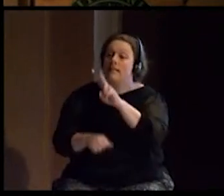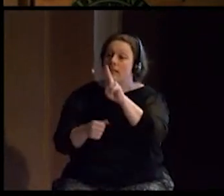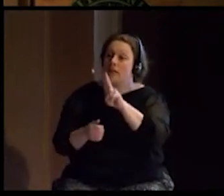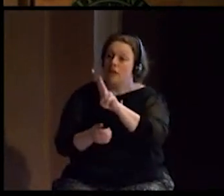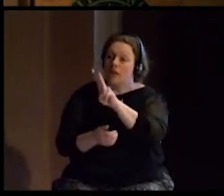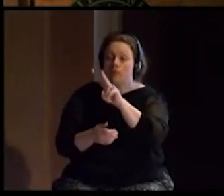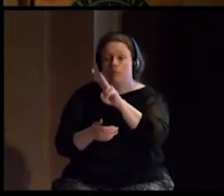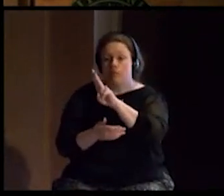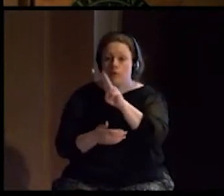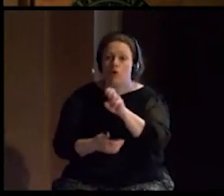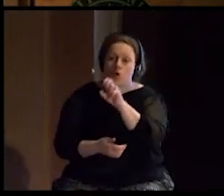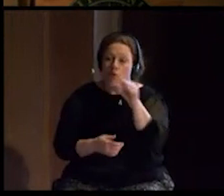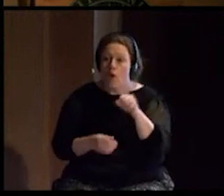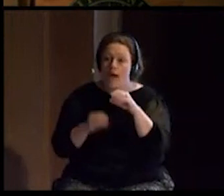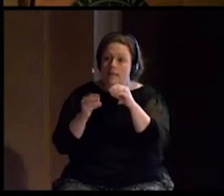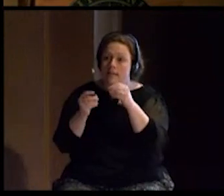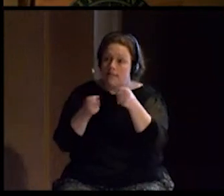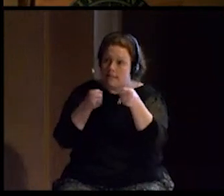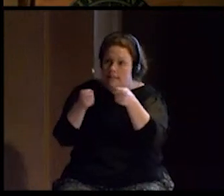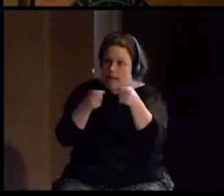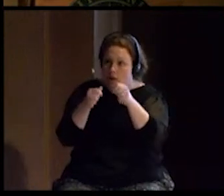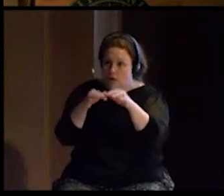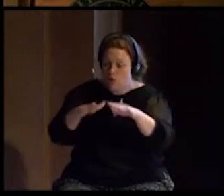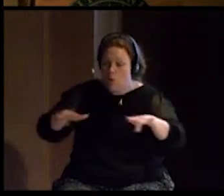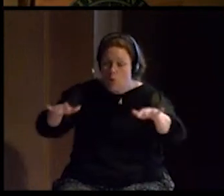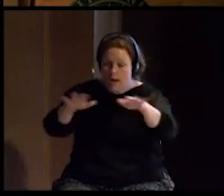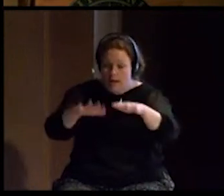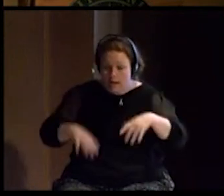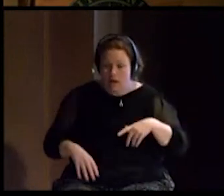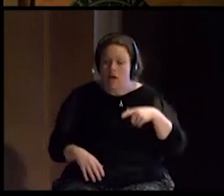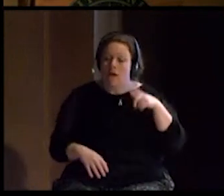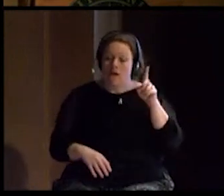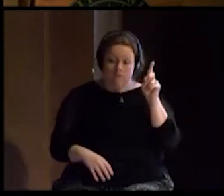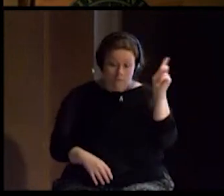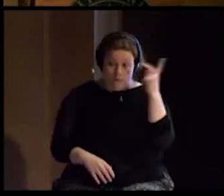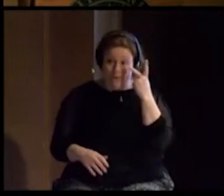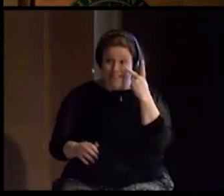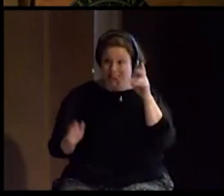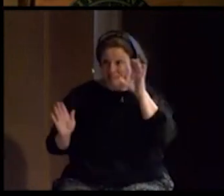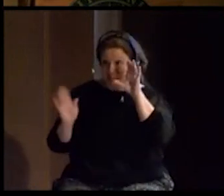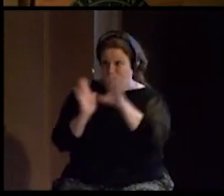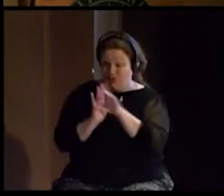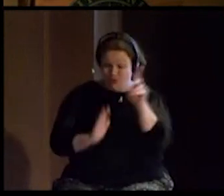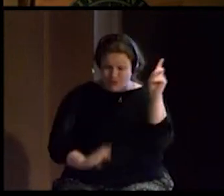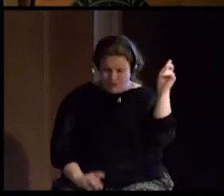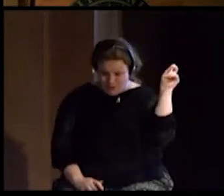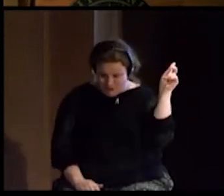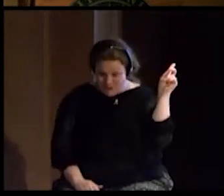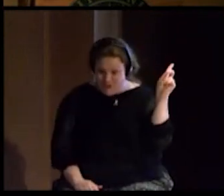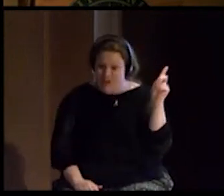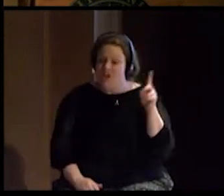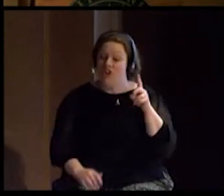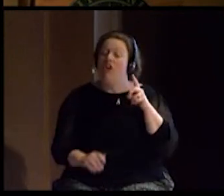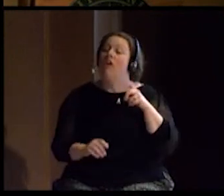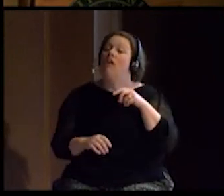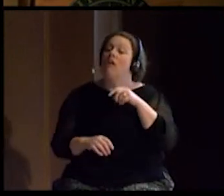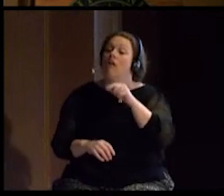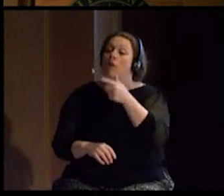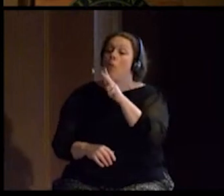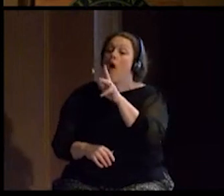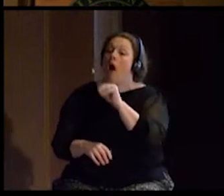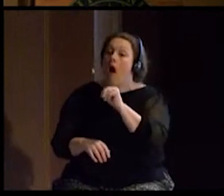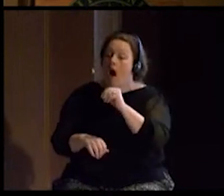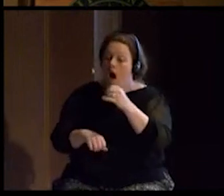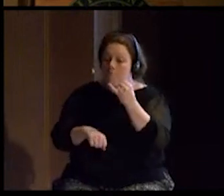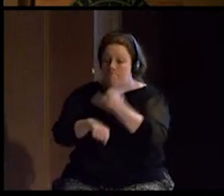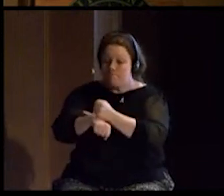Pacific, and being near the equator is surrounded with coral reefs. And those coral reefs support local fisheries